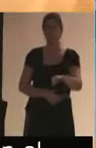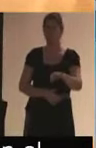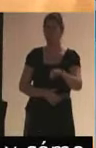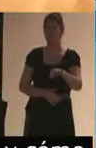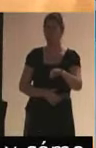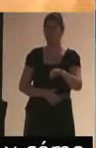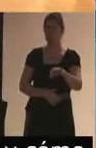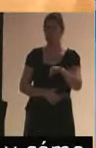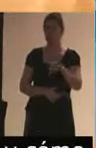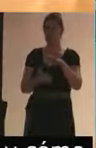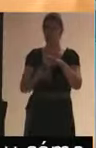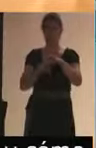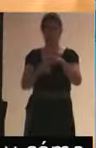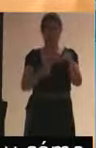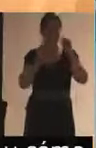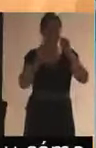solutions.